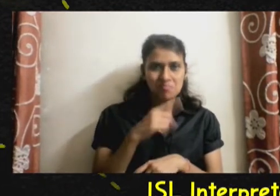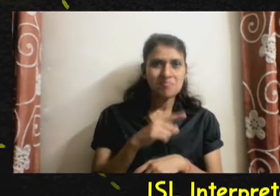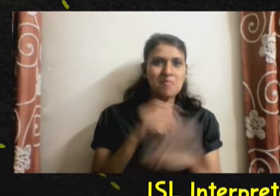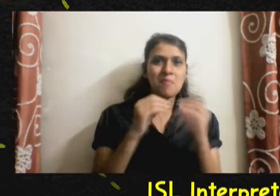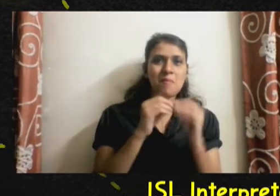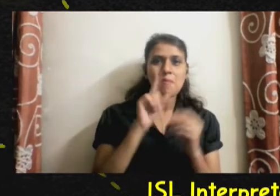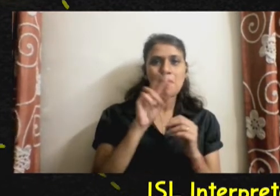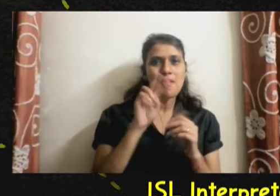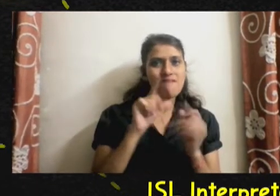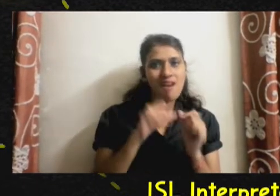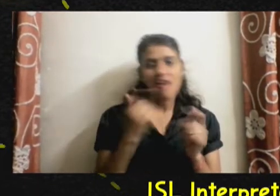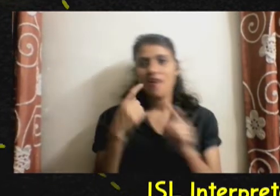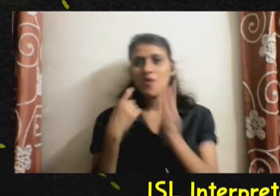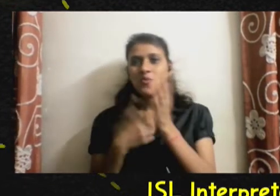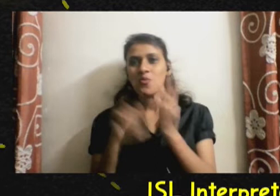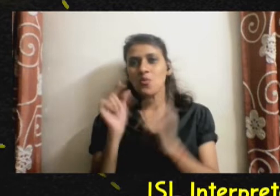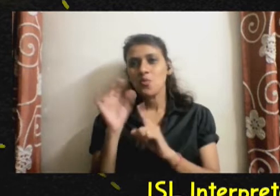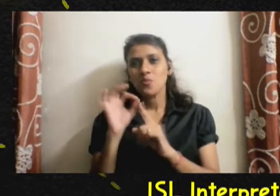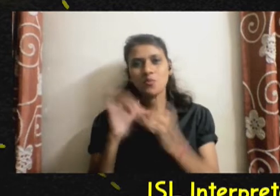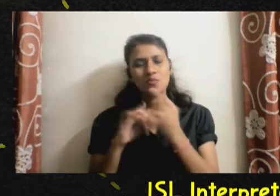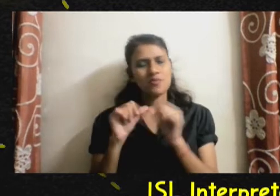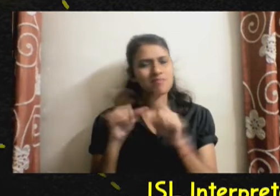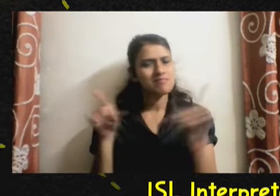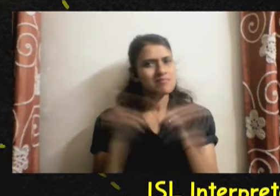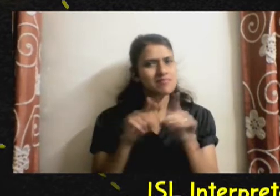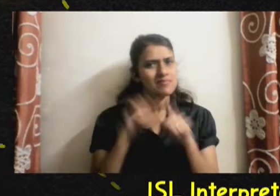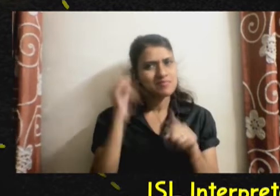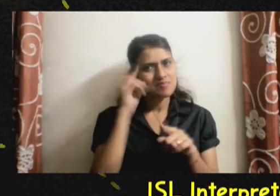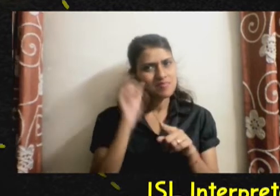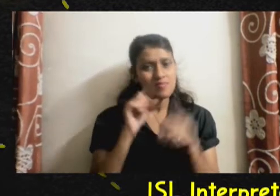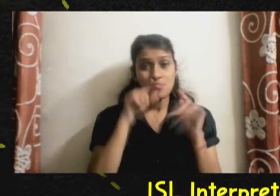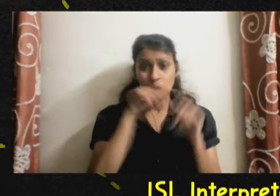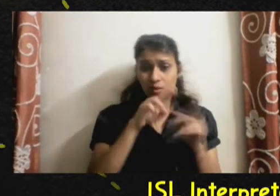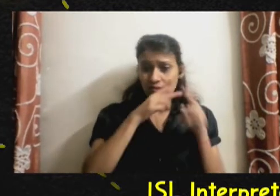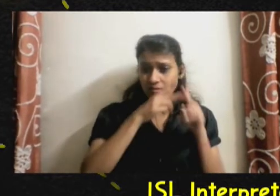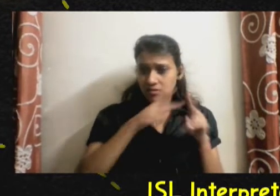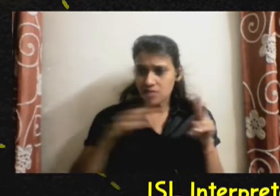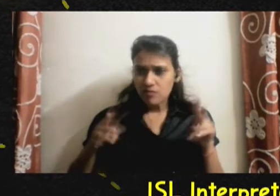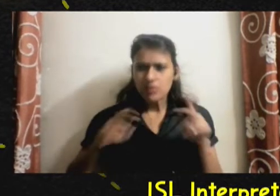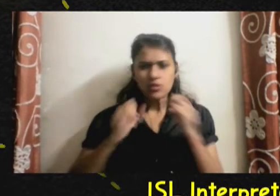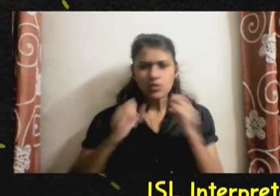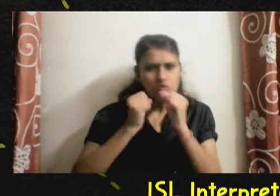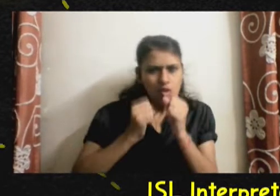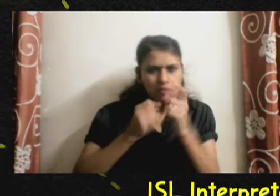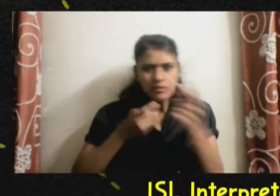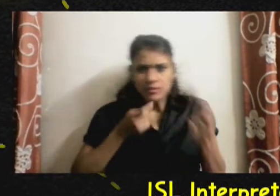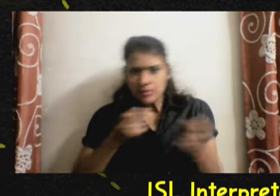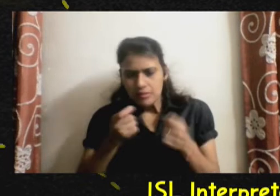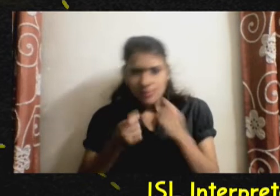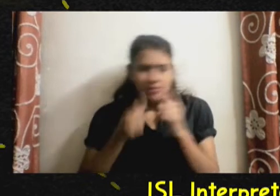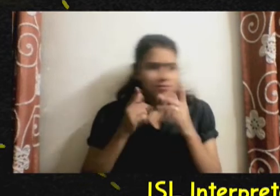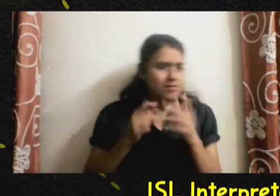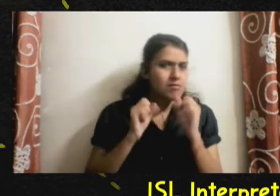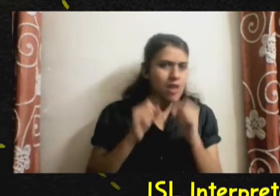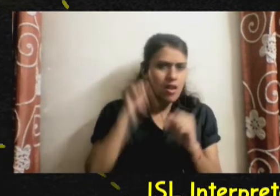work is in an intersectional landscape where we are dealing with a variety of complex subjects that cannot be pinned down to